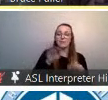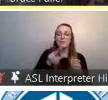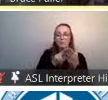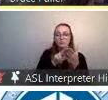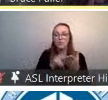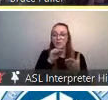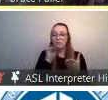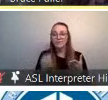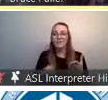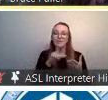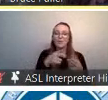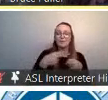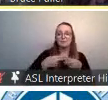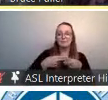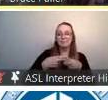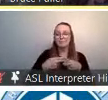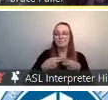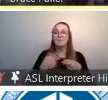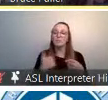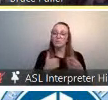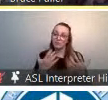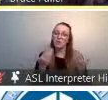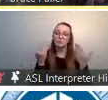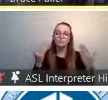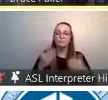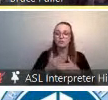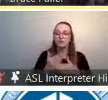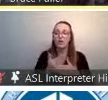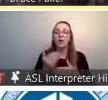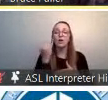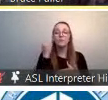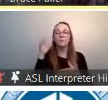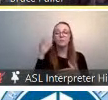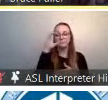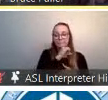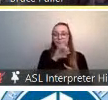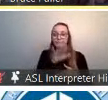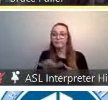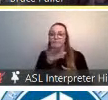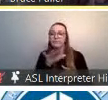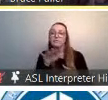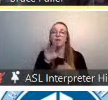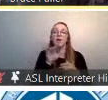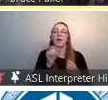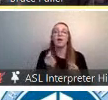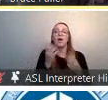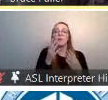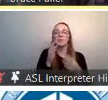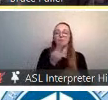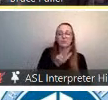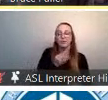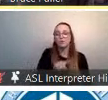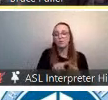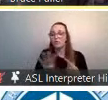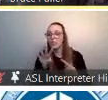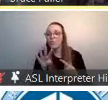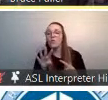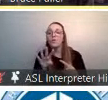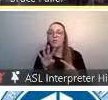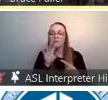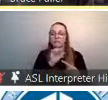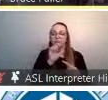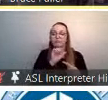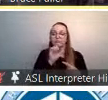want to share these with you. If you estimate how many 3 and 4-year-olds in CSPP are currently enrolled in part-day or full-day, it's